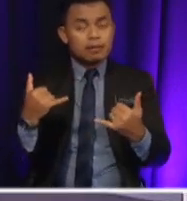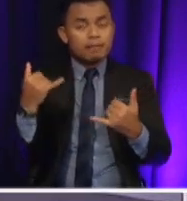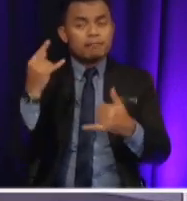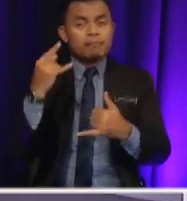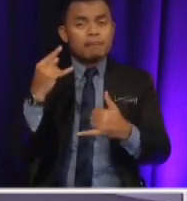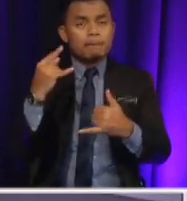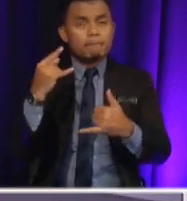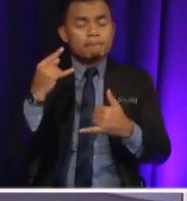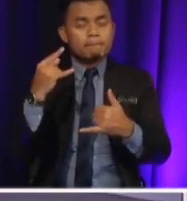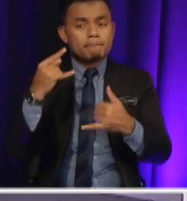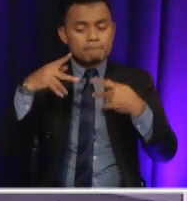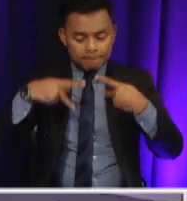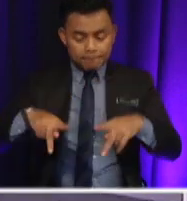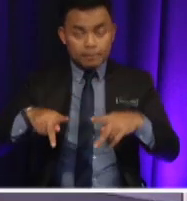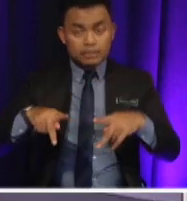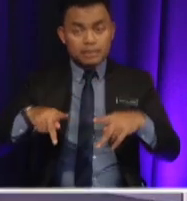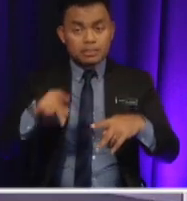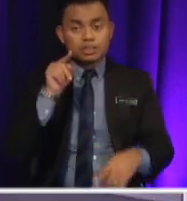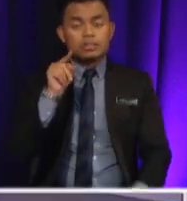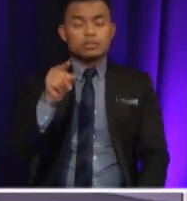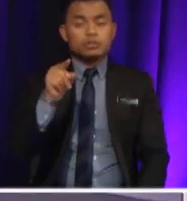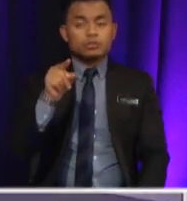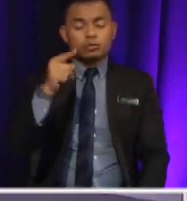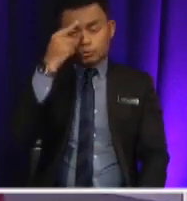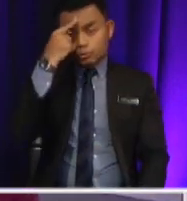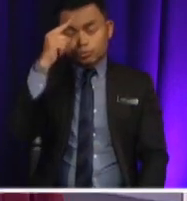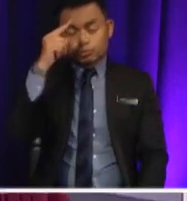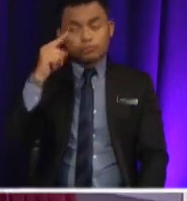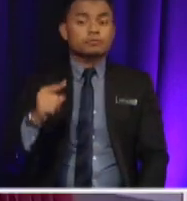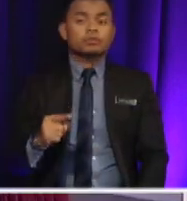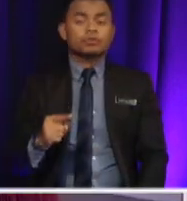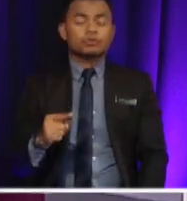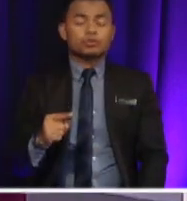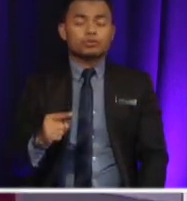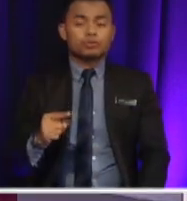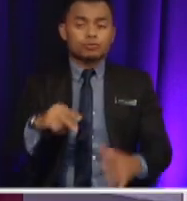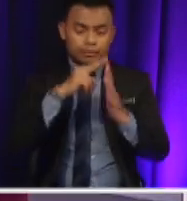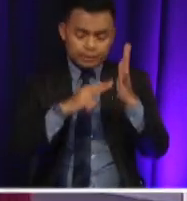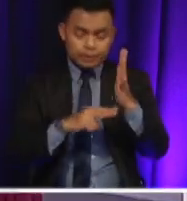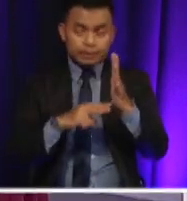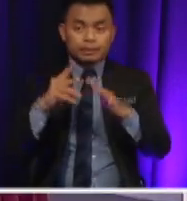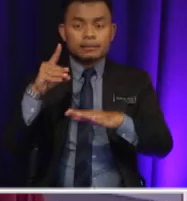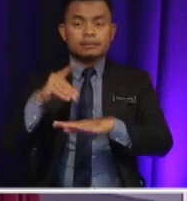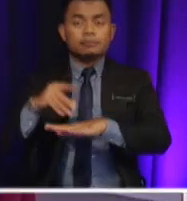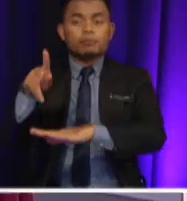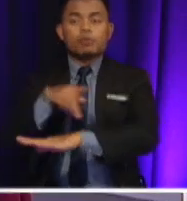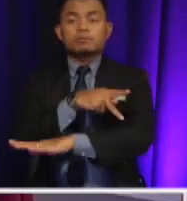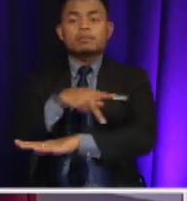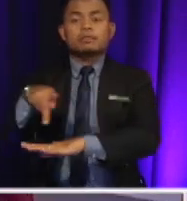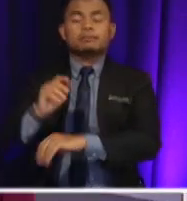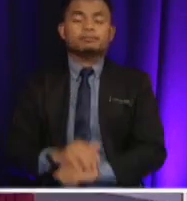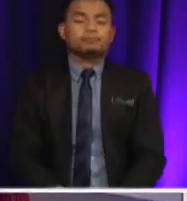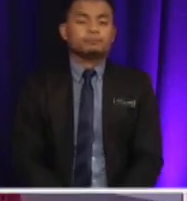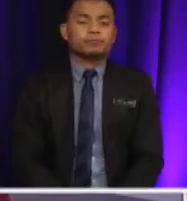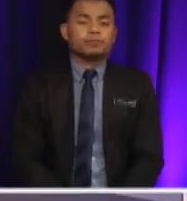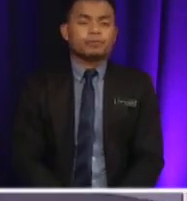try and recite the poem Okay. yourselves. All right. Okay. So this is the full poem again, Tivia. All right. For you to look through.